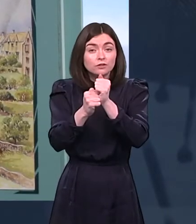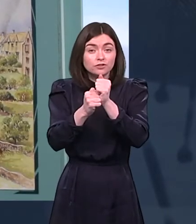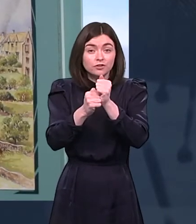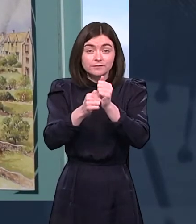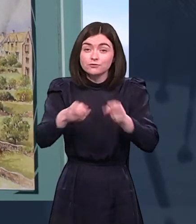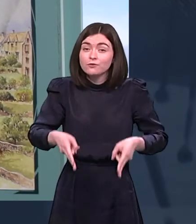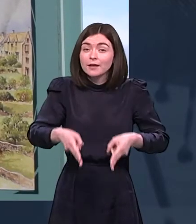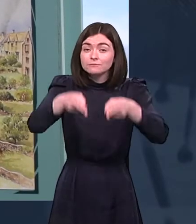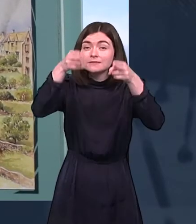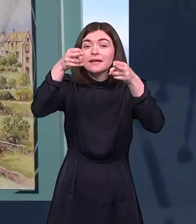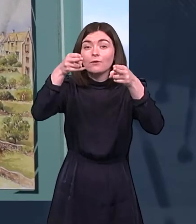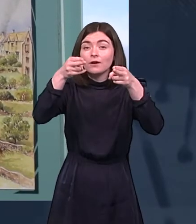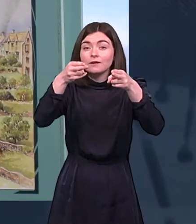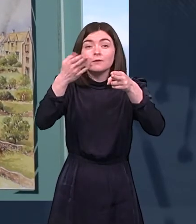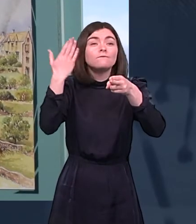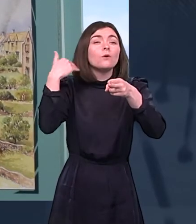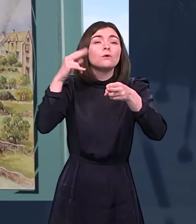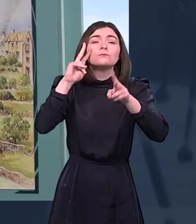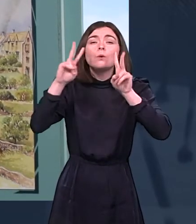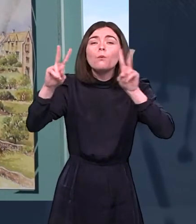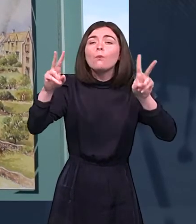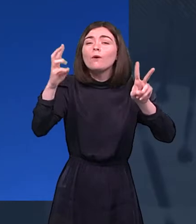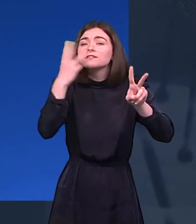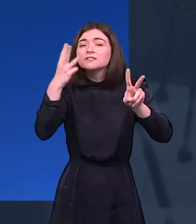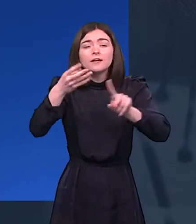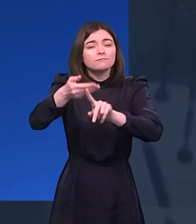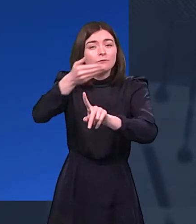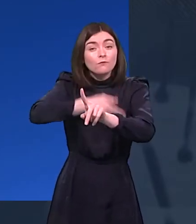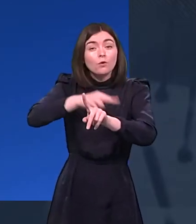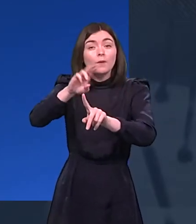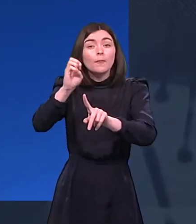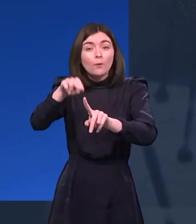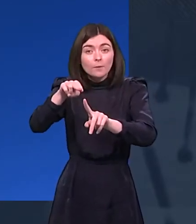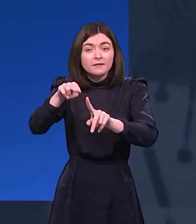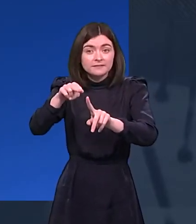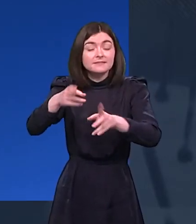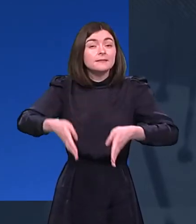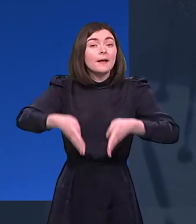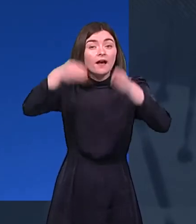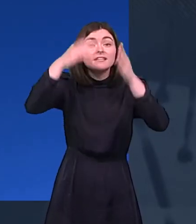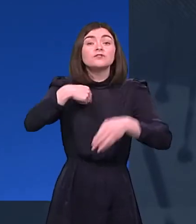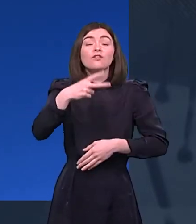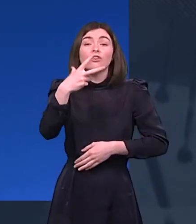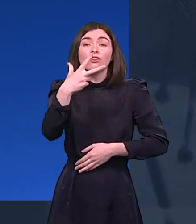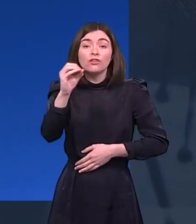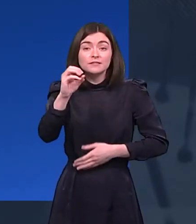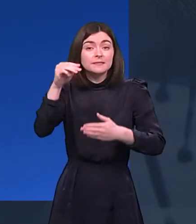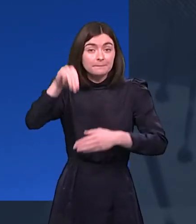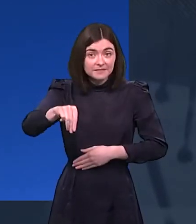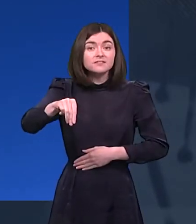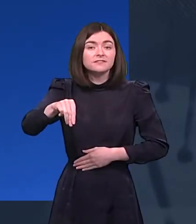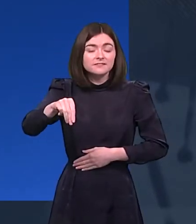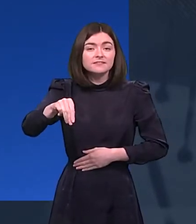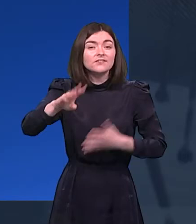Tower. Once used as a watchtower and a hiding place in pre-Norman times, it has a height of 30 metres or 99